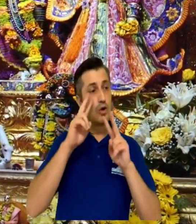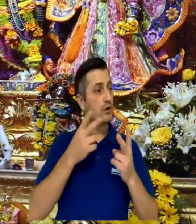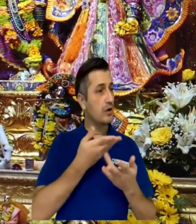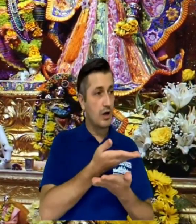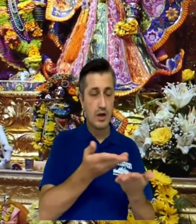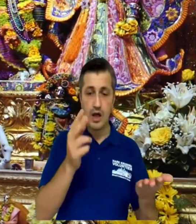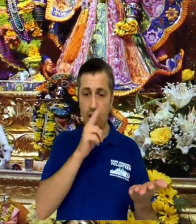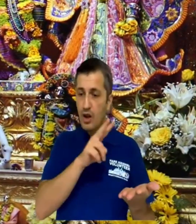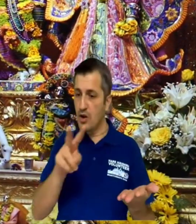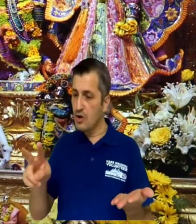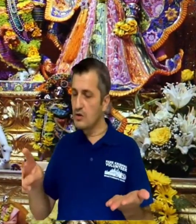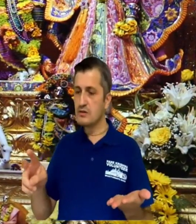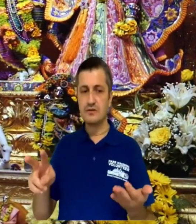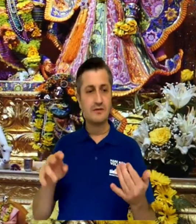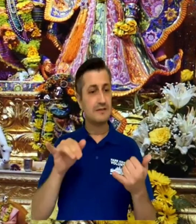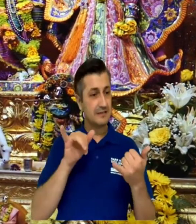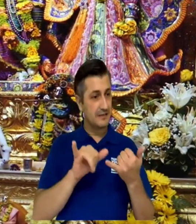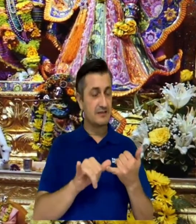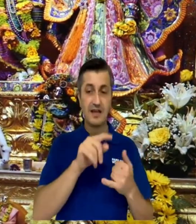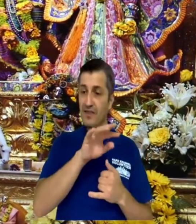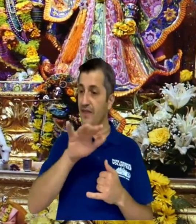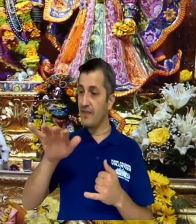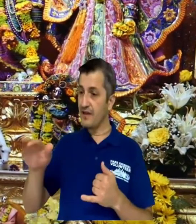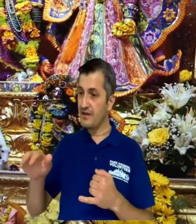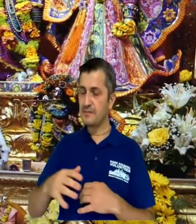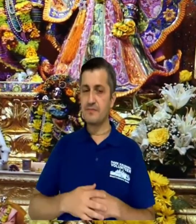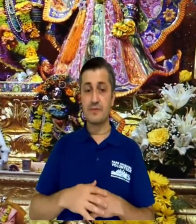anyone have any questions or comments or corrections?